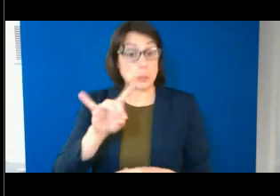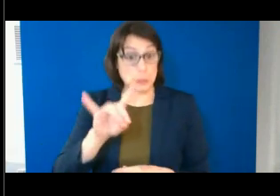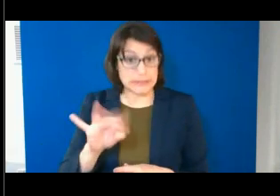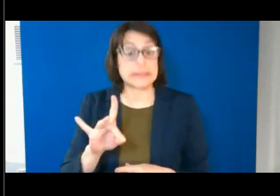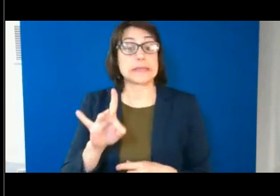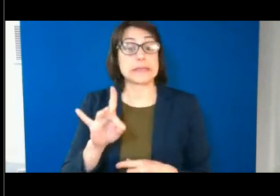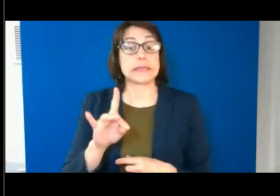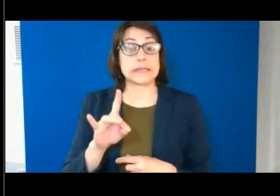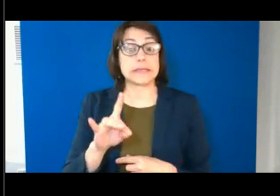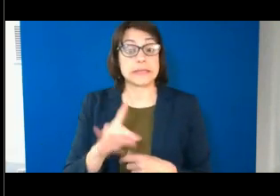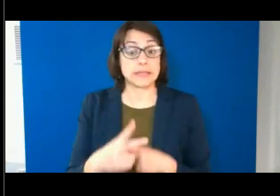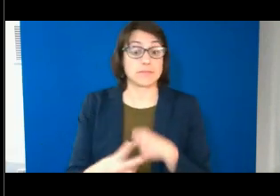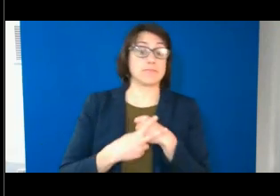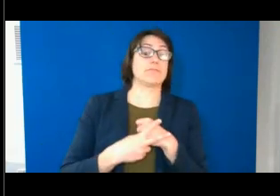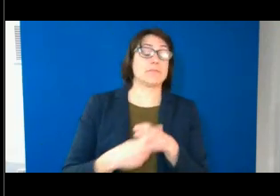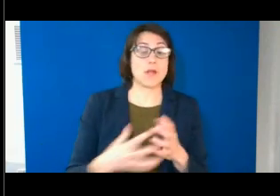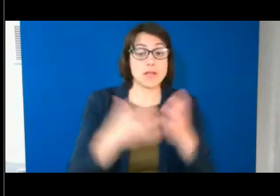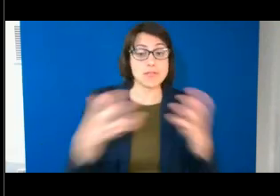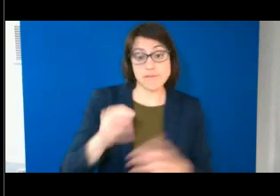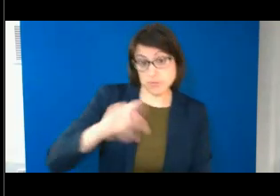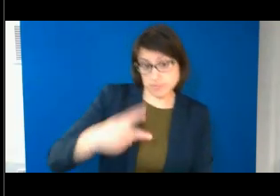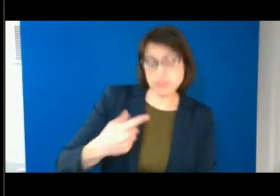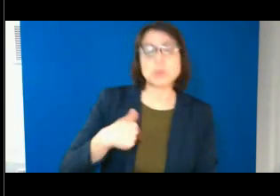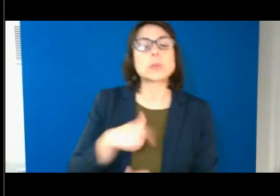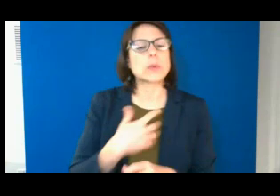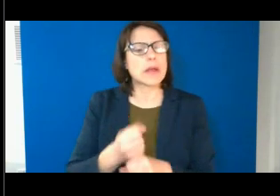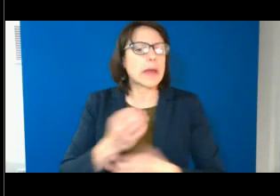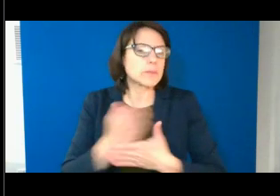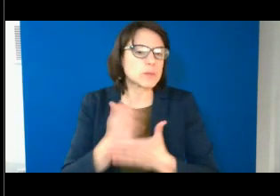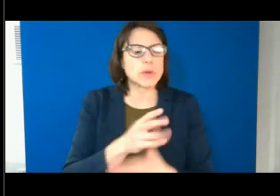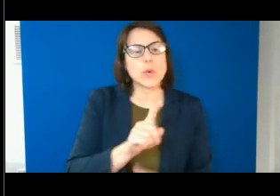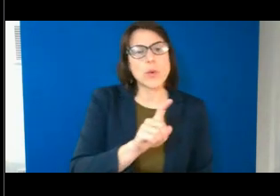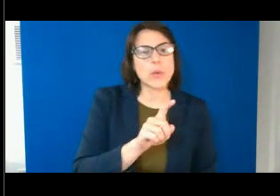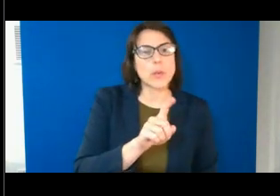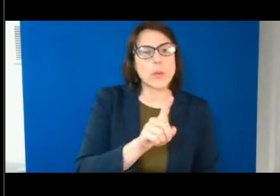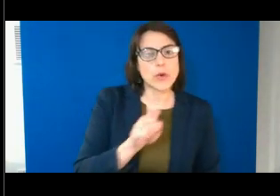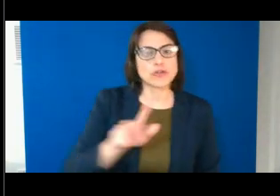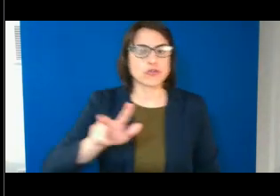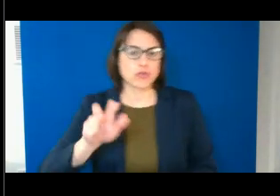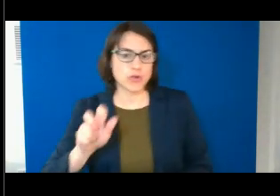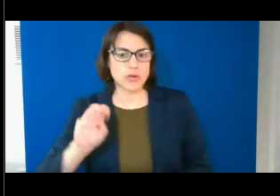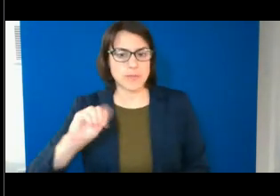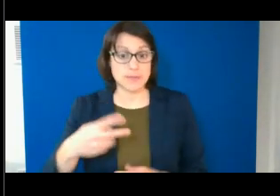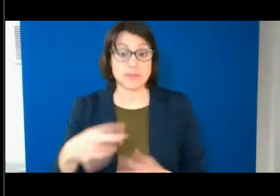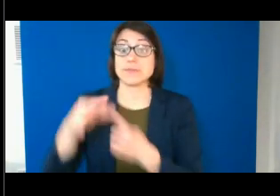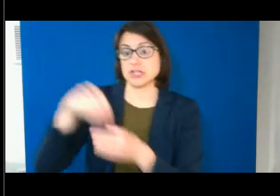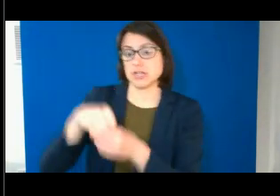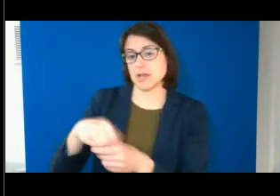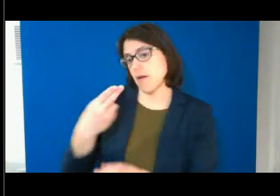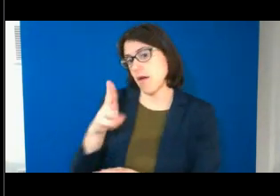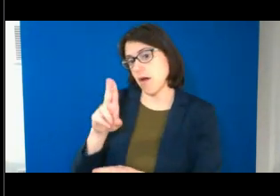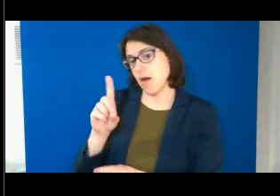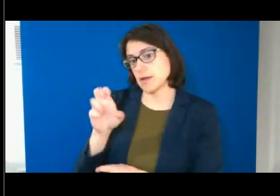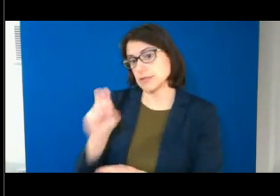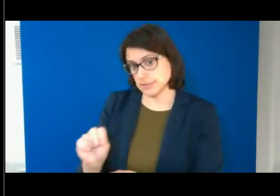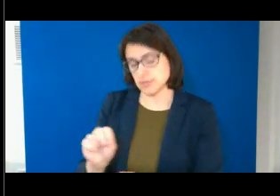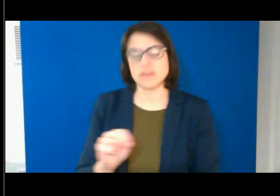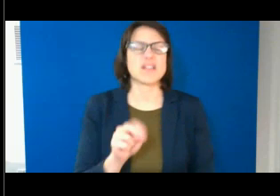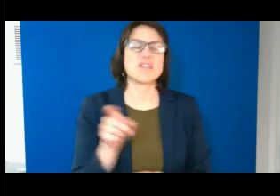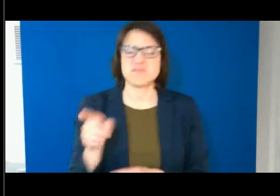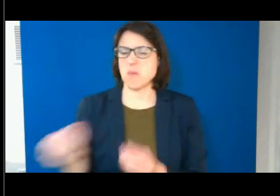were finding per liter, we were getting between 100 and 300 microplastics, especially in the Hudson. So we were getting more in the Hudson than in the Sawmill